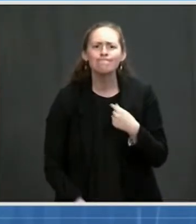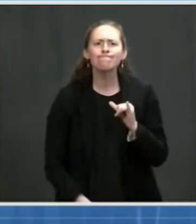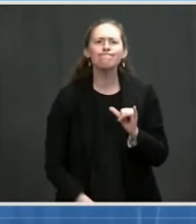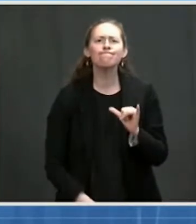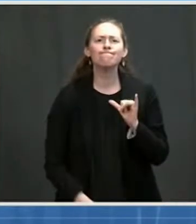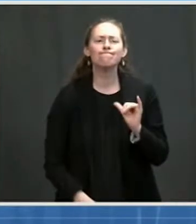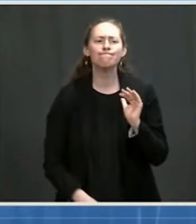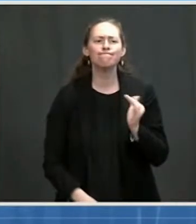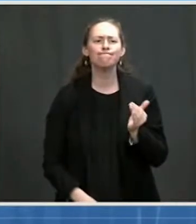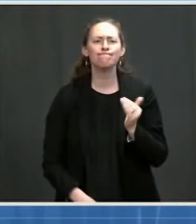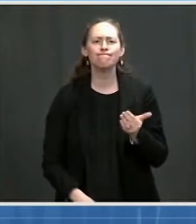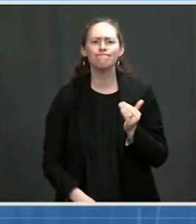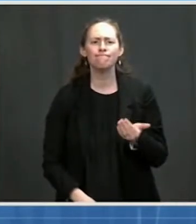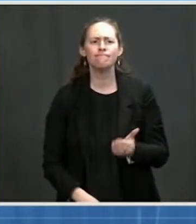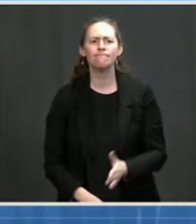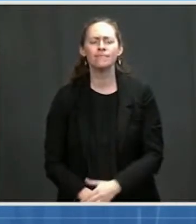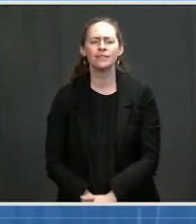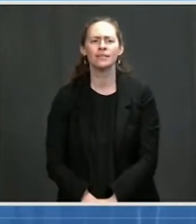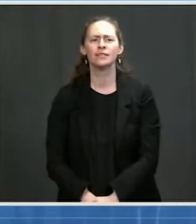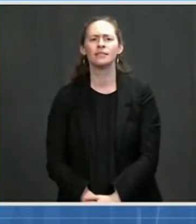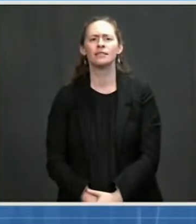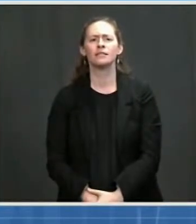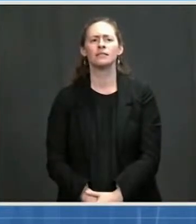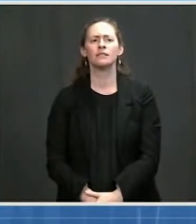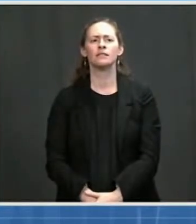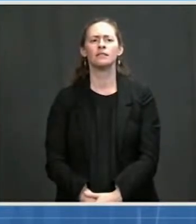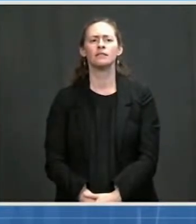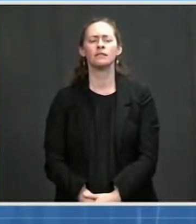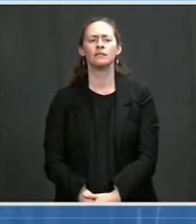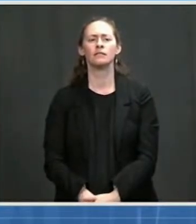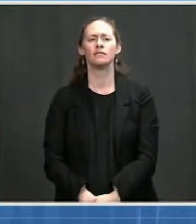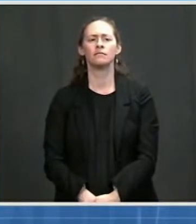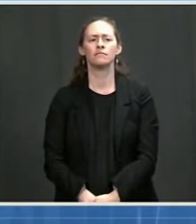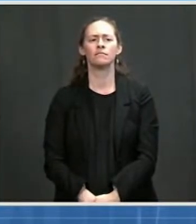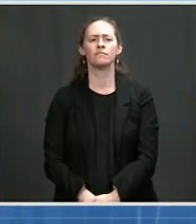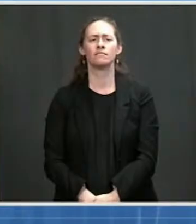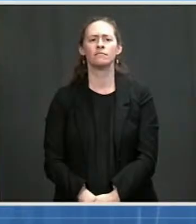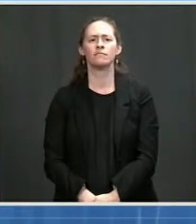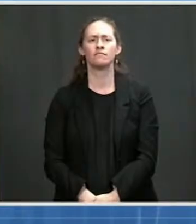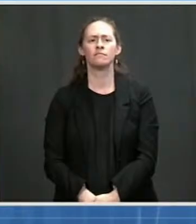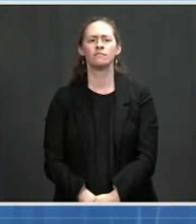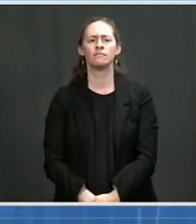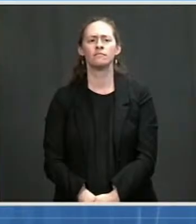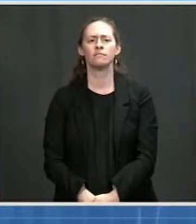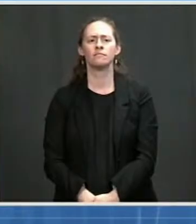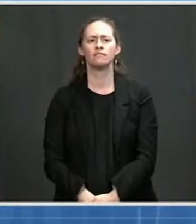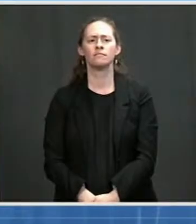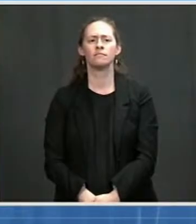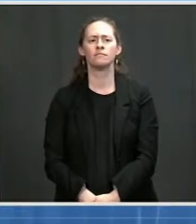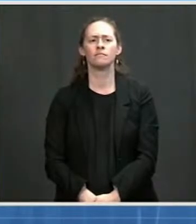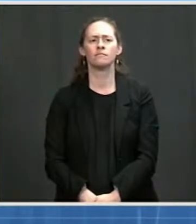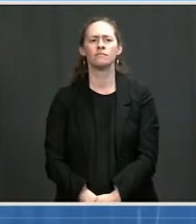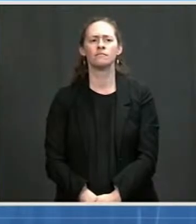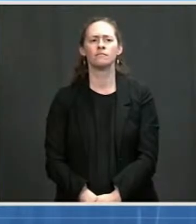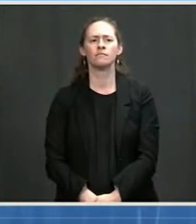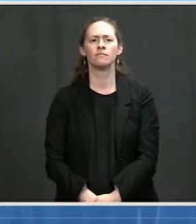So let me give an answer to that. It will be inferior to the answer Dr. Fauci would give me if he heard me.